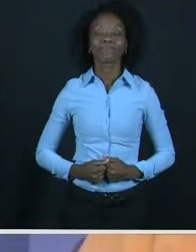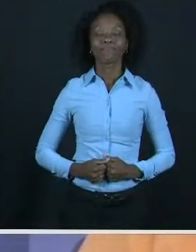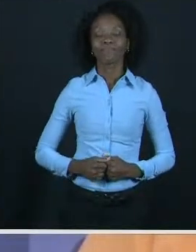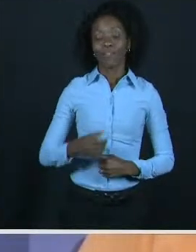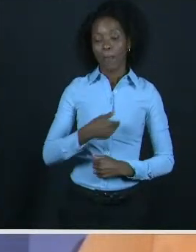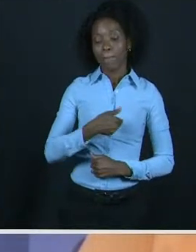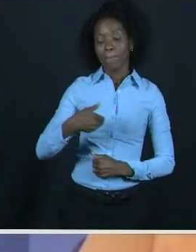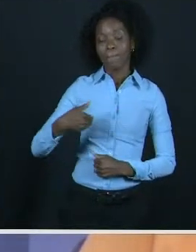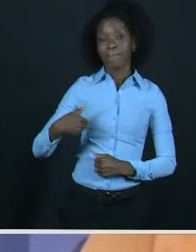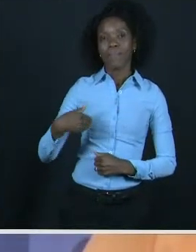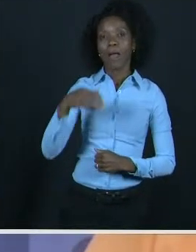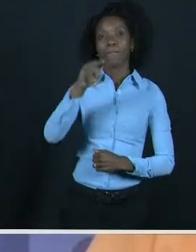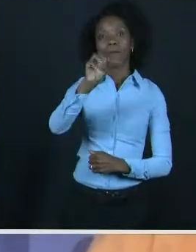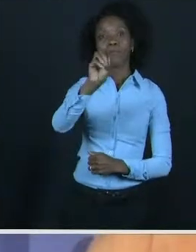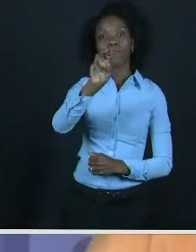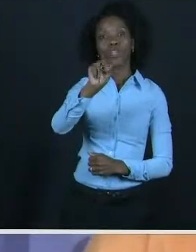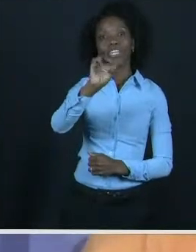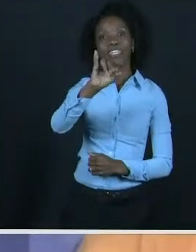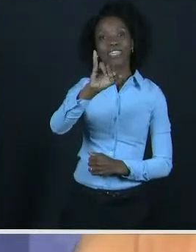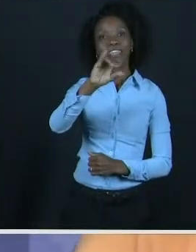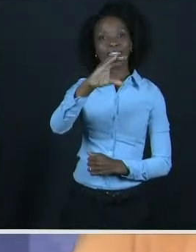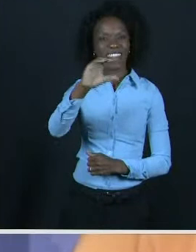Mayor Monica Gengos,